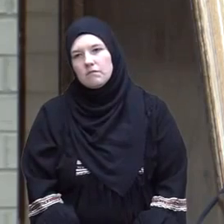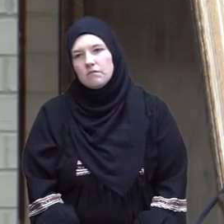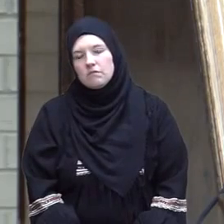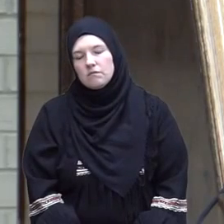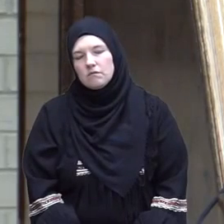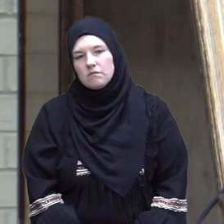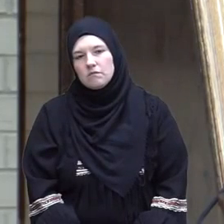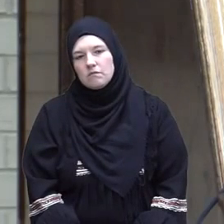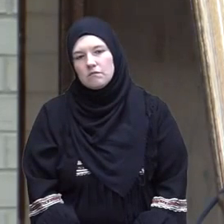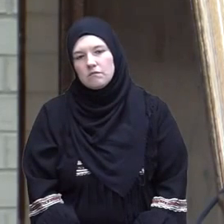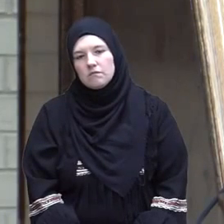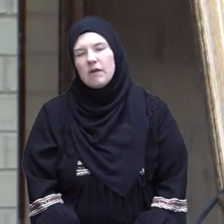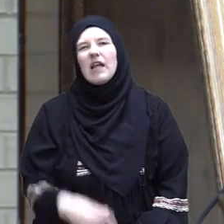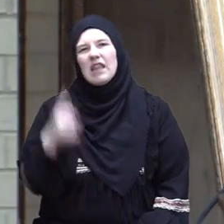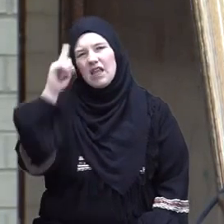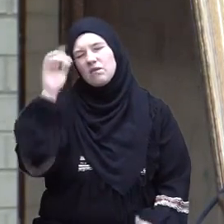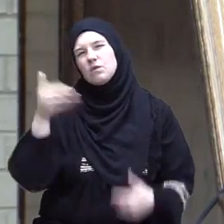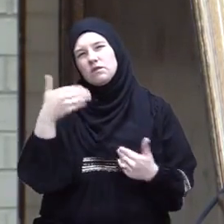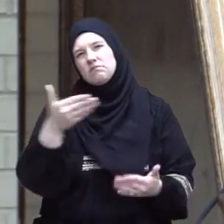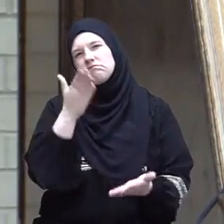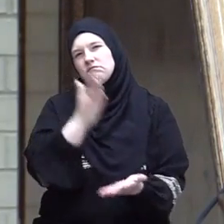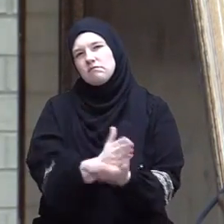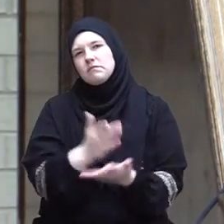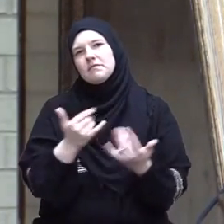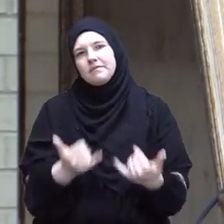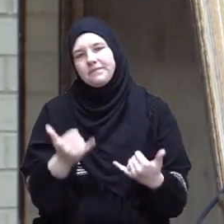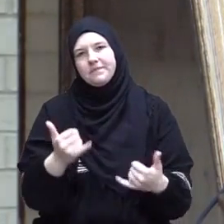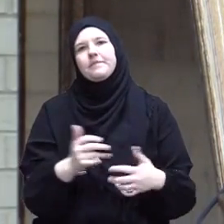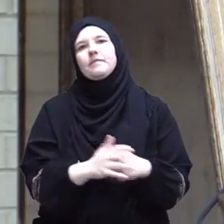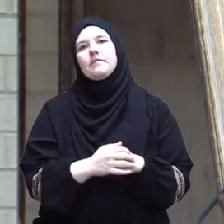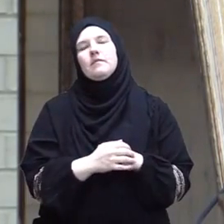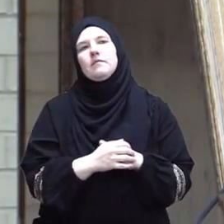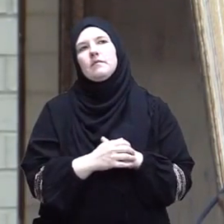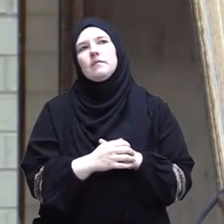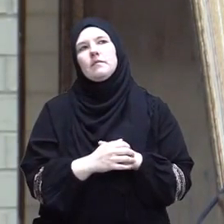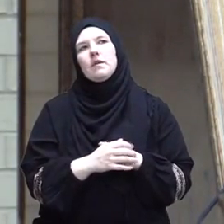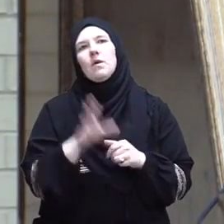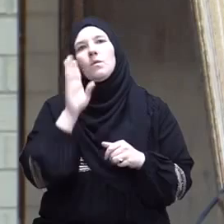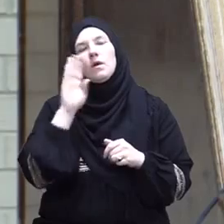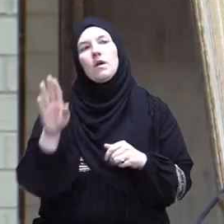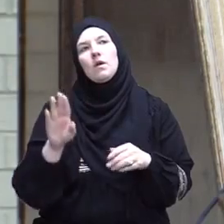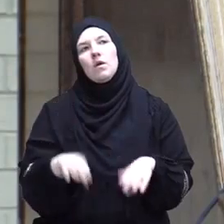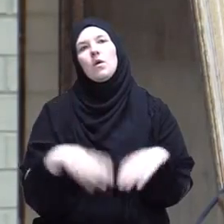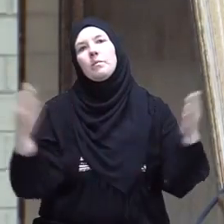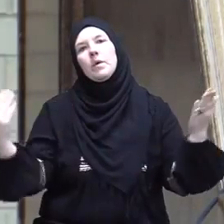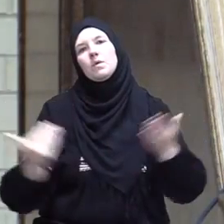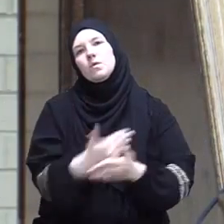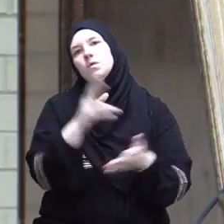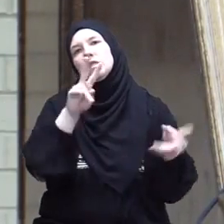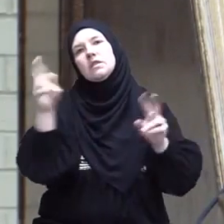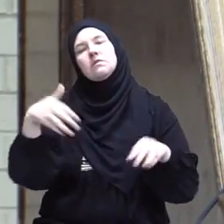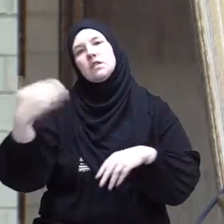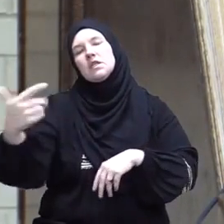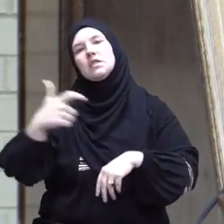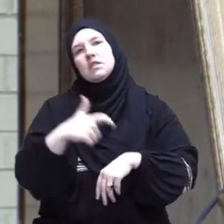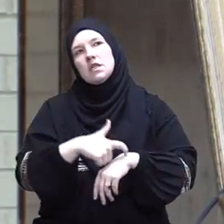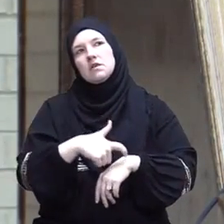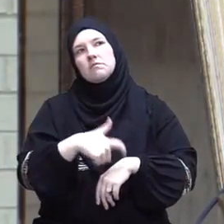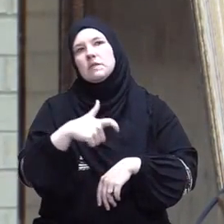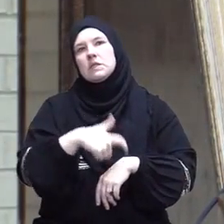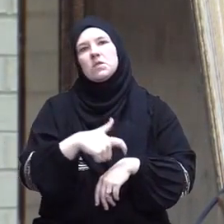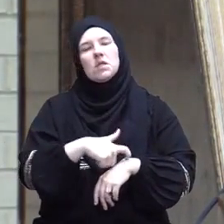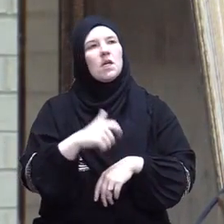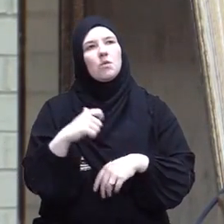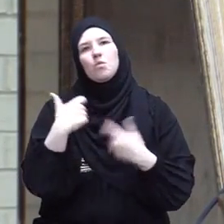I think we'll stop here, and we will open a new subject next time. So the time now will